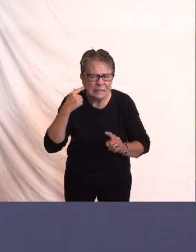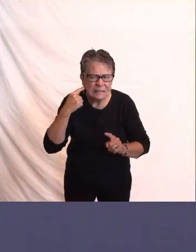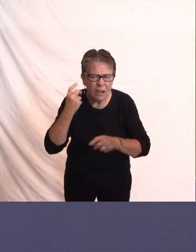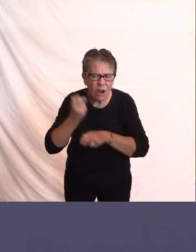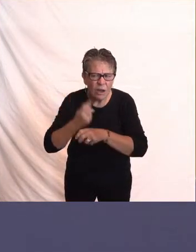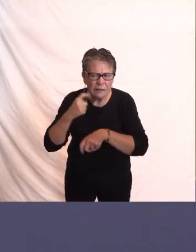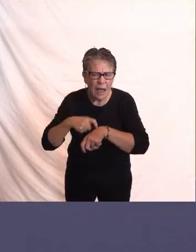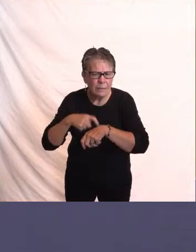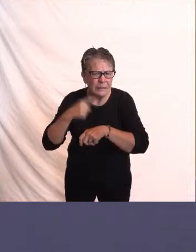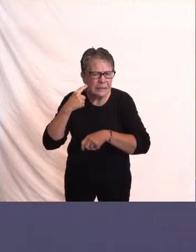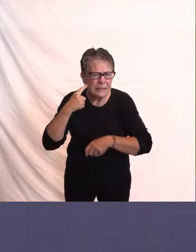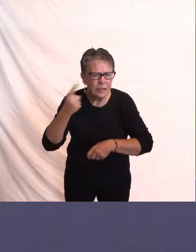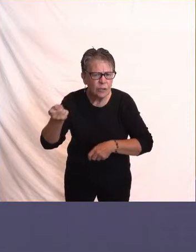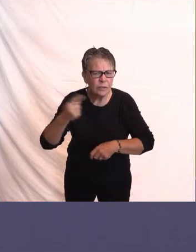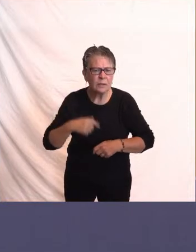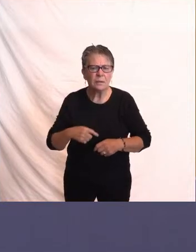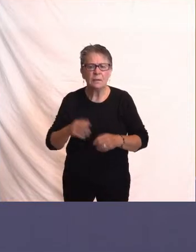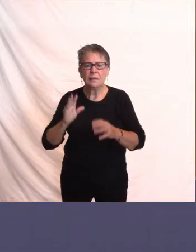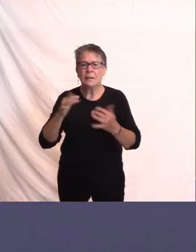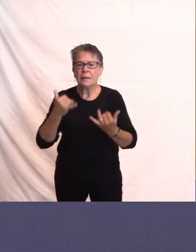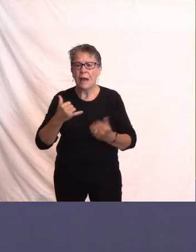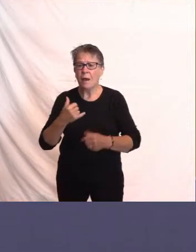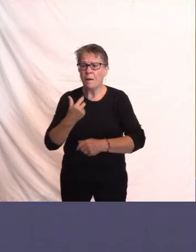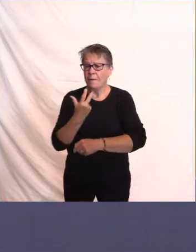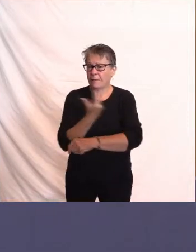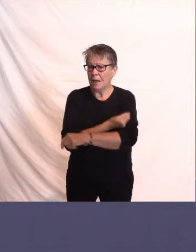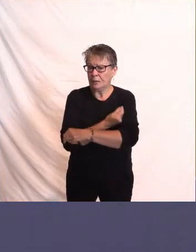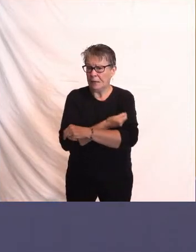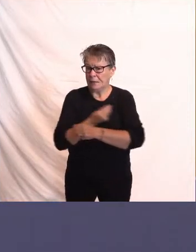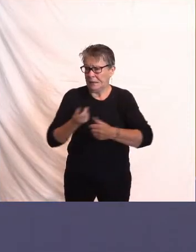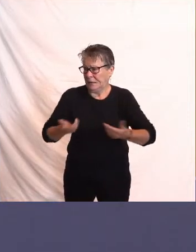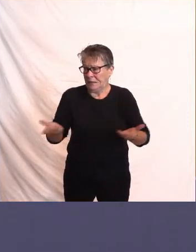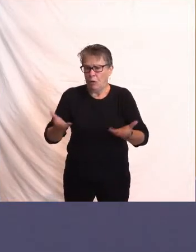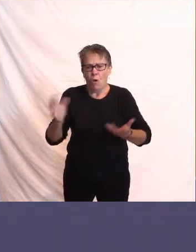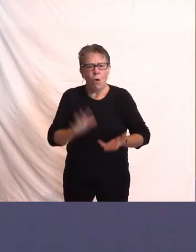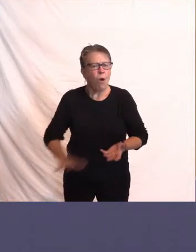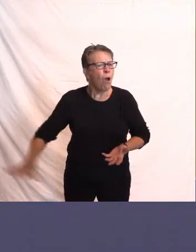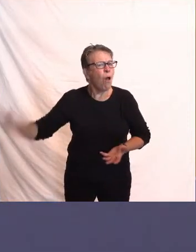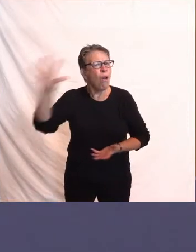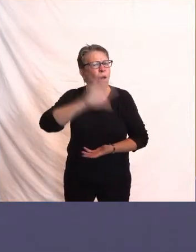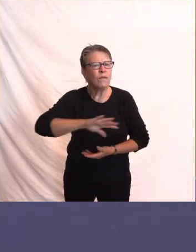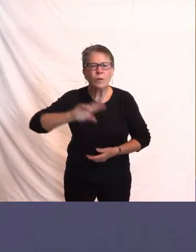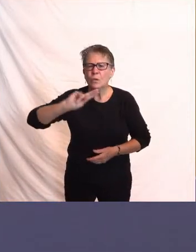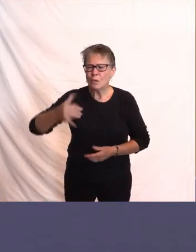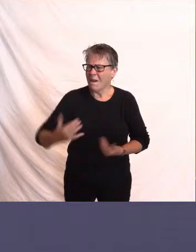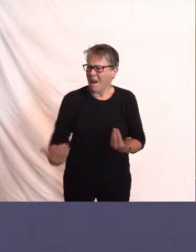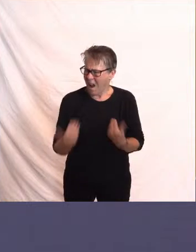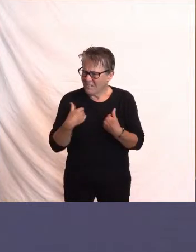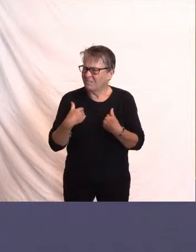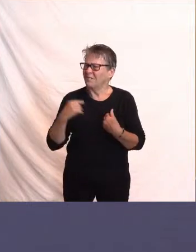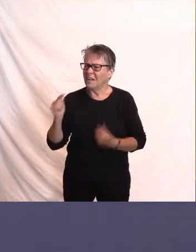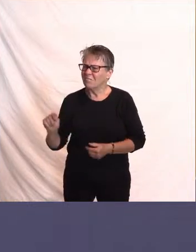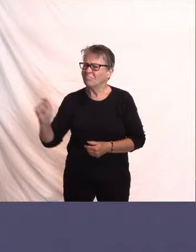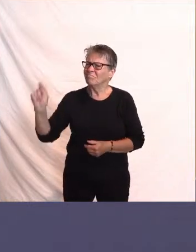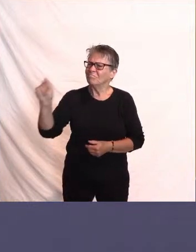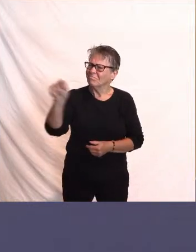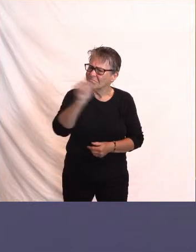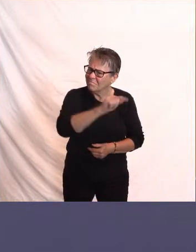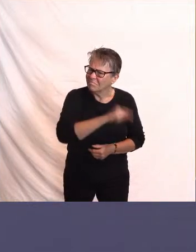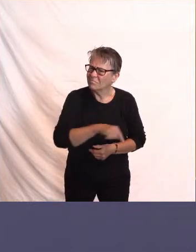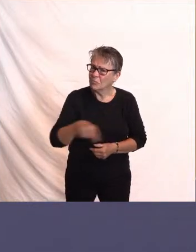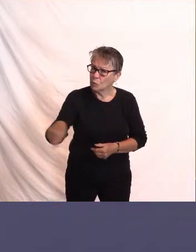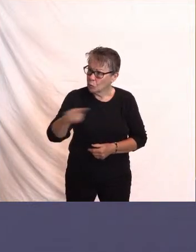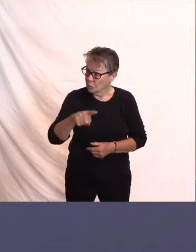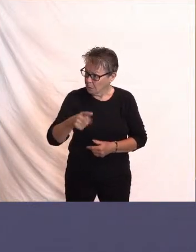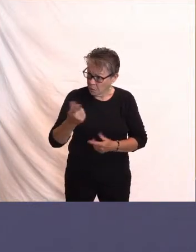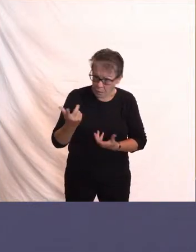available in many locations, hundreds of locations around the state. Go out, if you're eligible, go out and get them. Again, Pfizer only, and